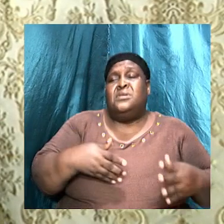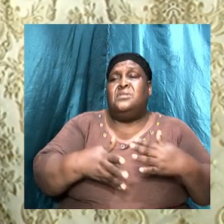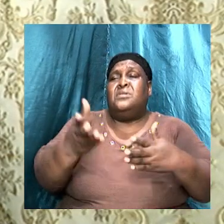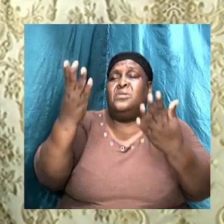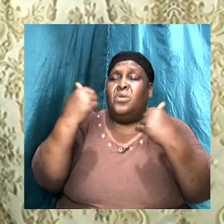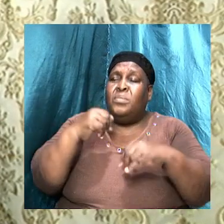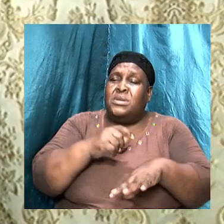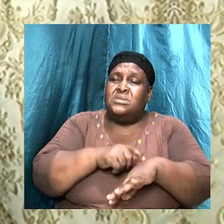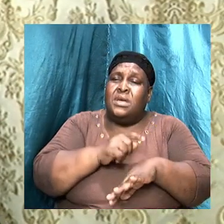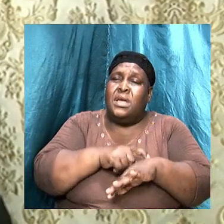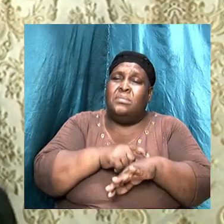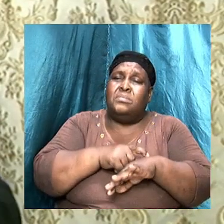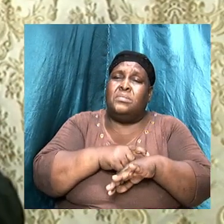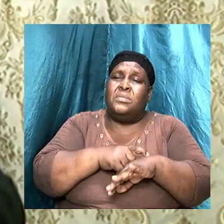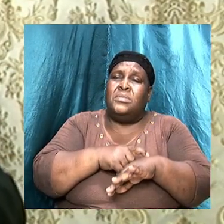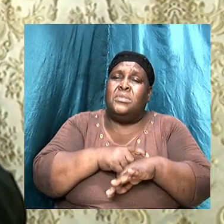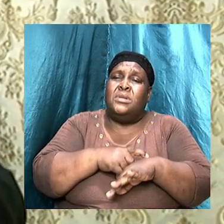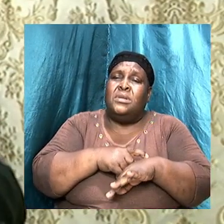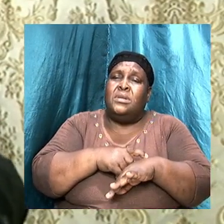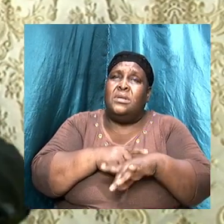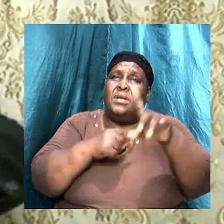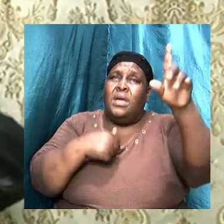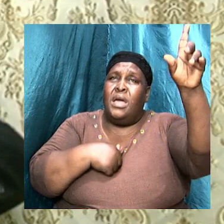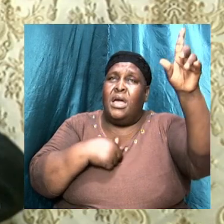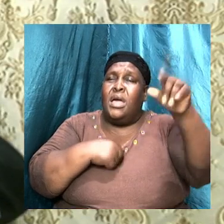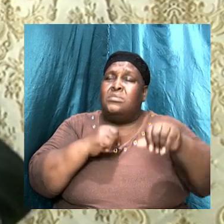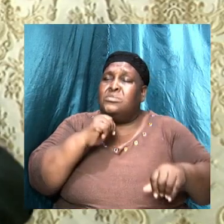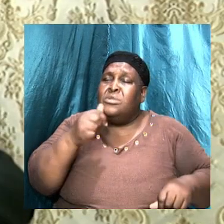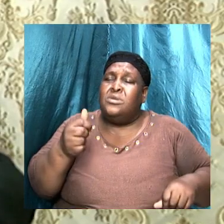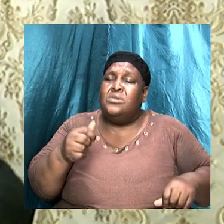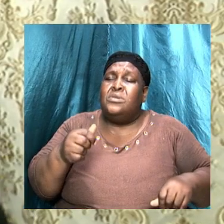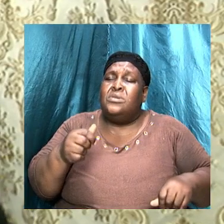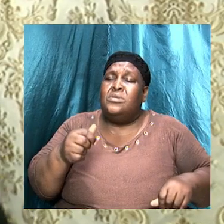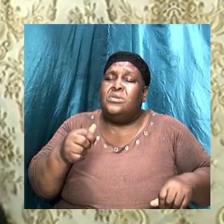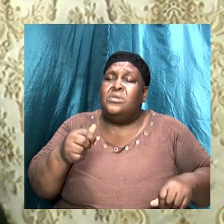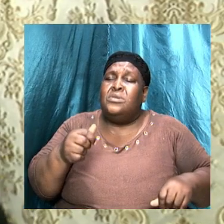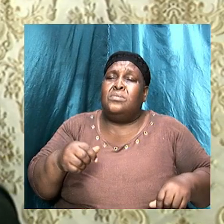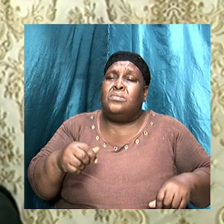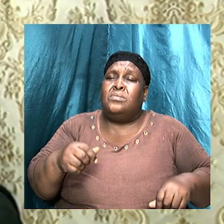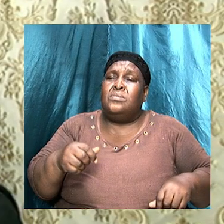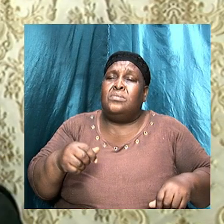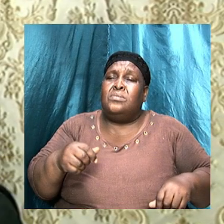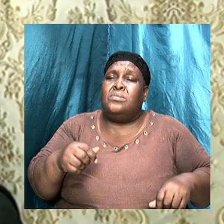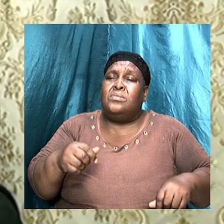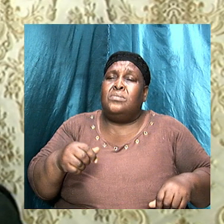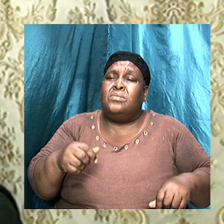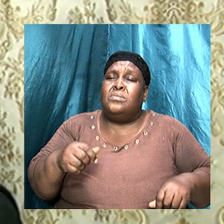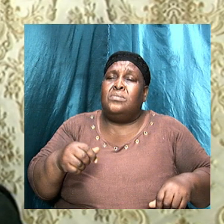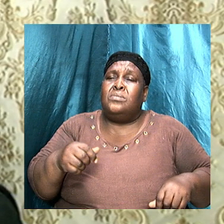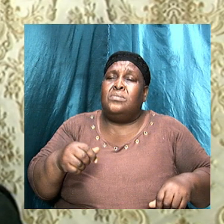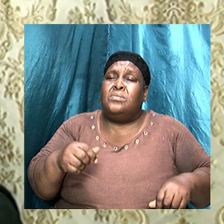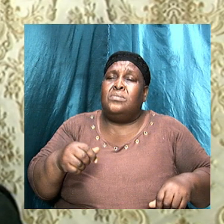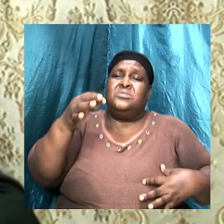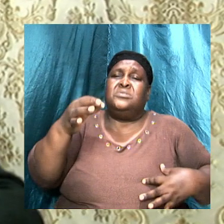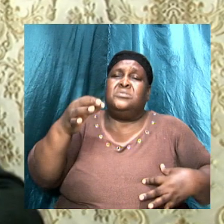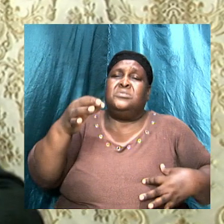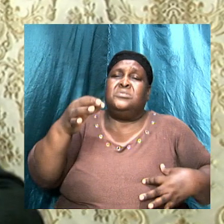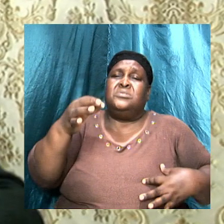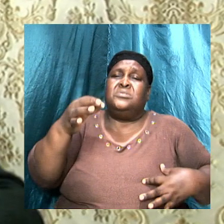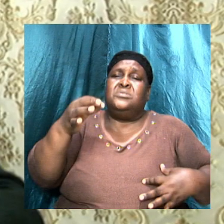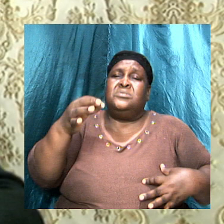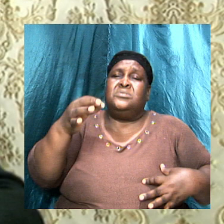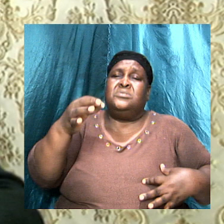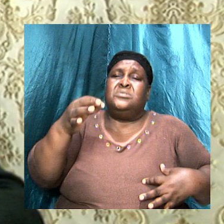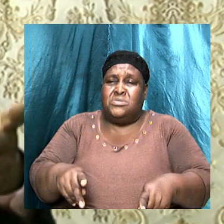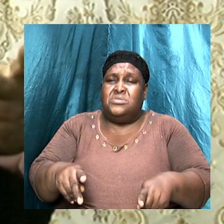coming a time when I am not going to rest upon my Spirit, upon a particular person for him to